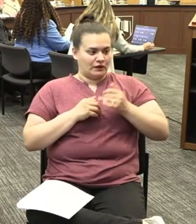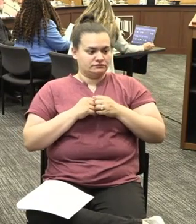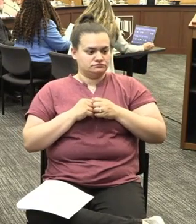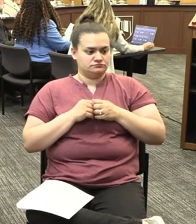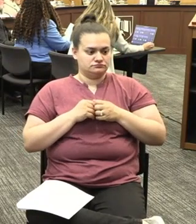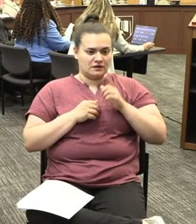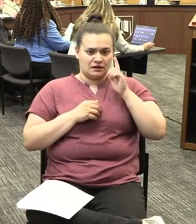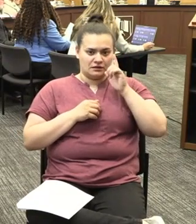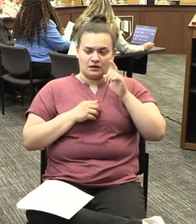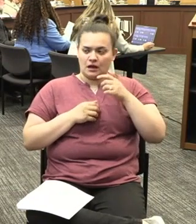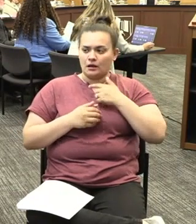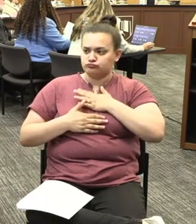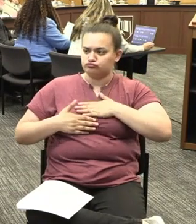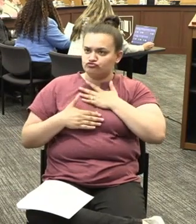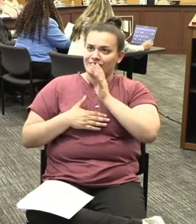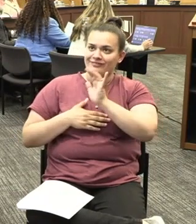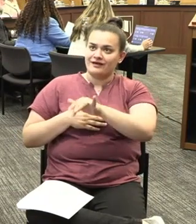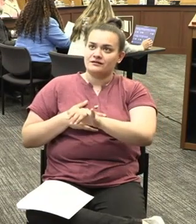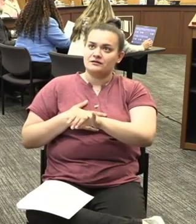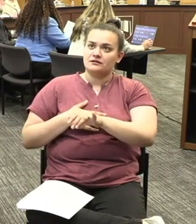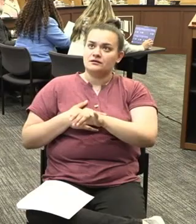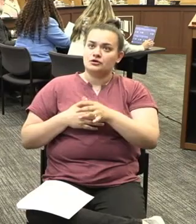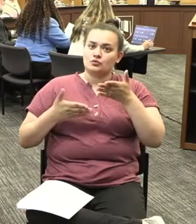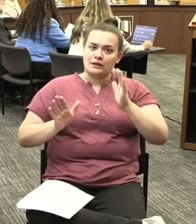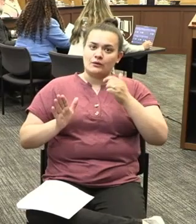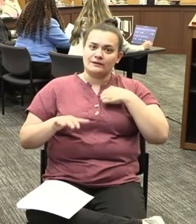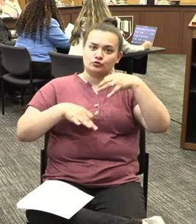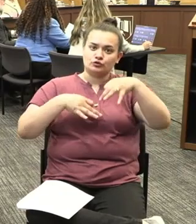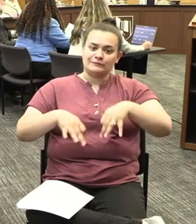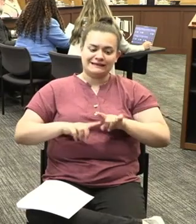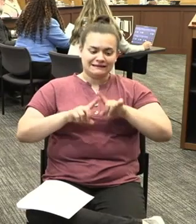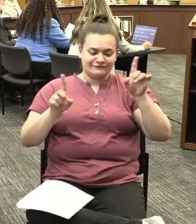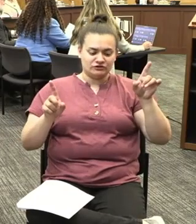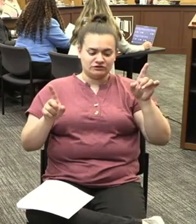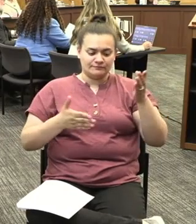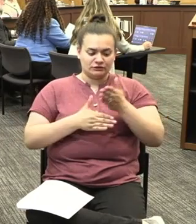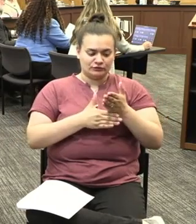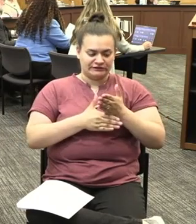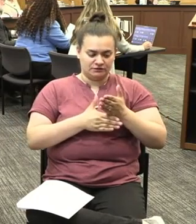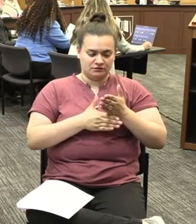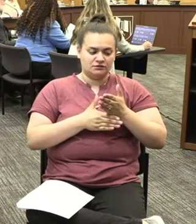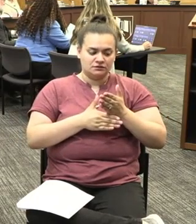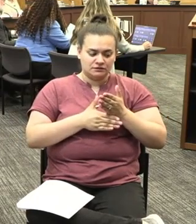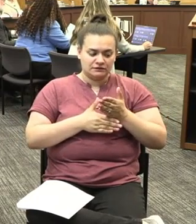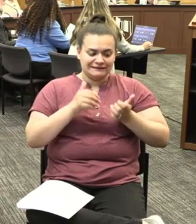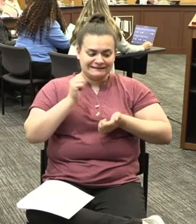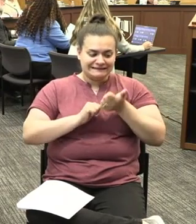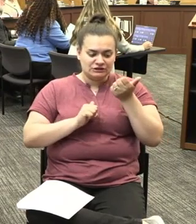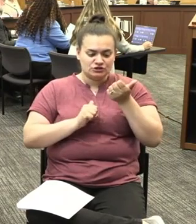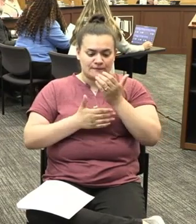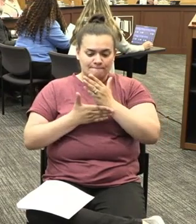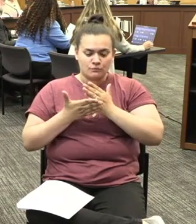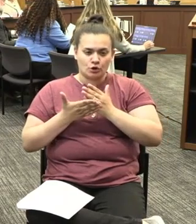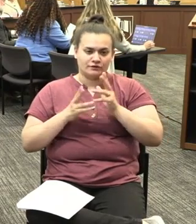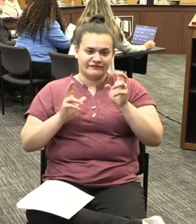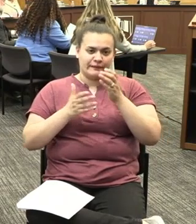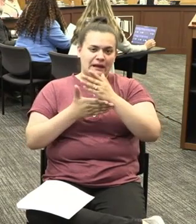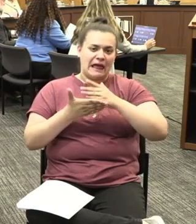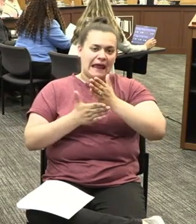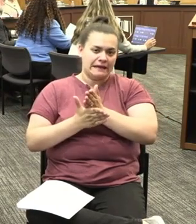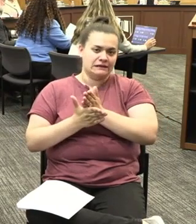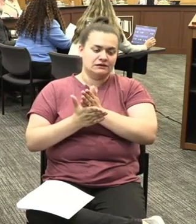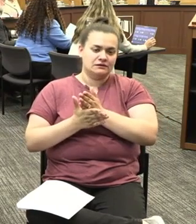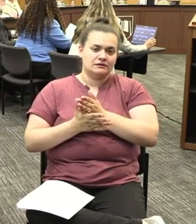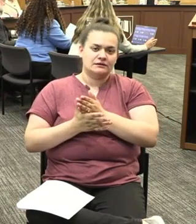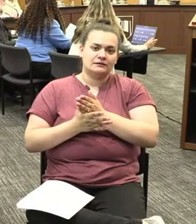it should be brought up. No, I appreciate that. You allowed me to kind of explain the difference between each piece of the pie, Right. and essentially